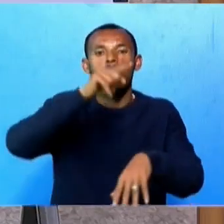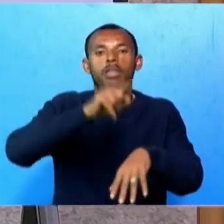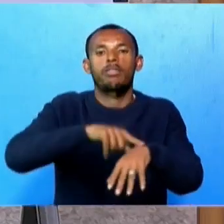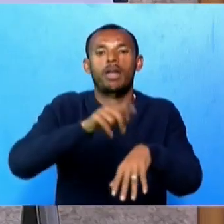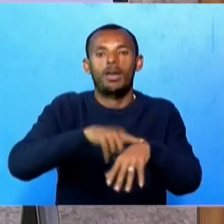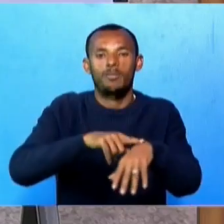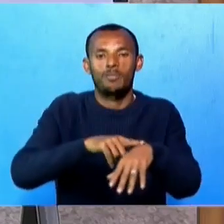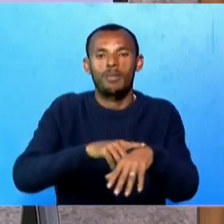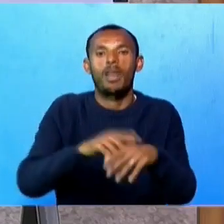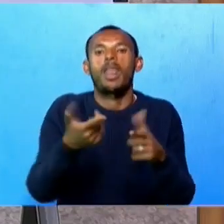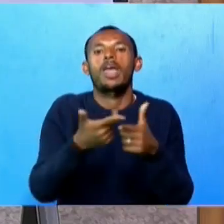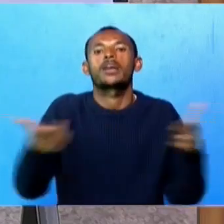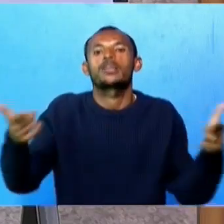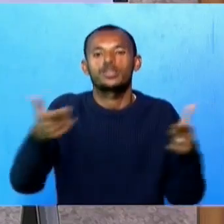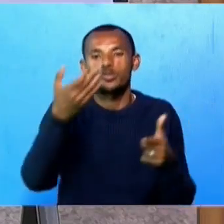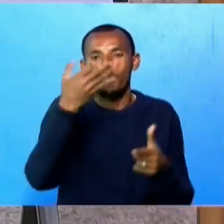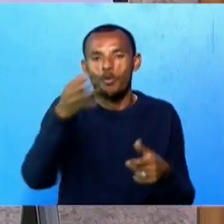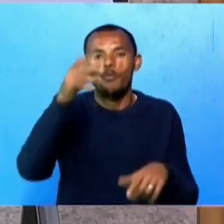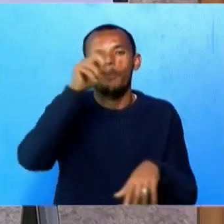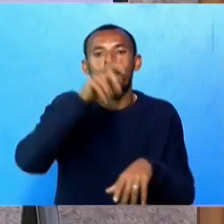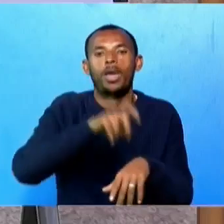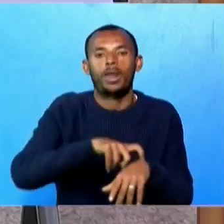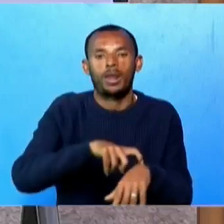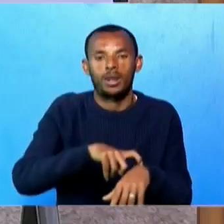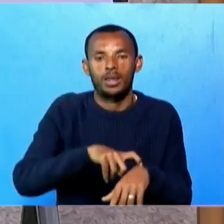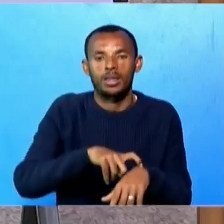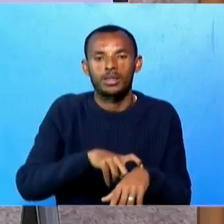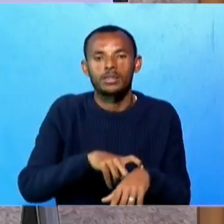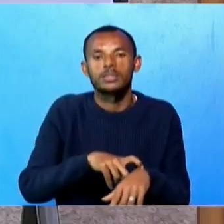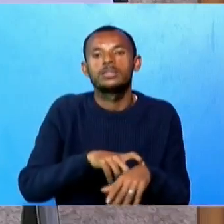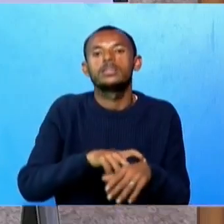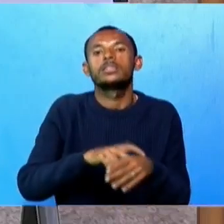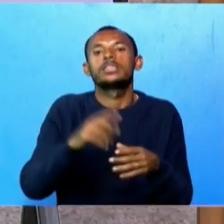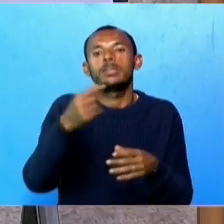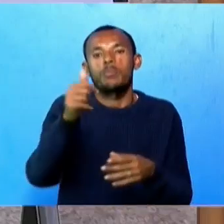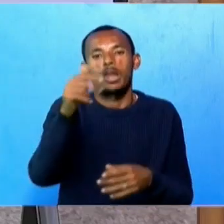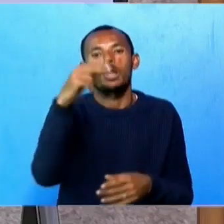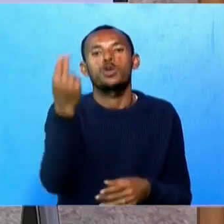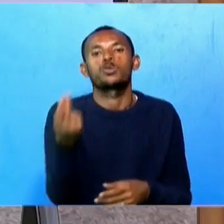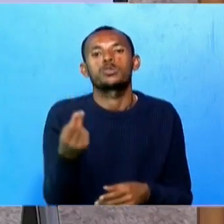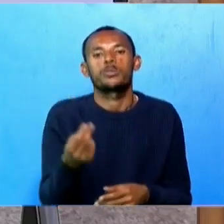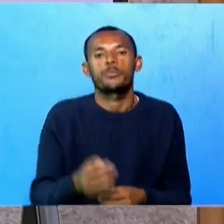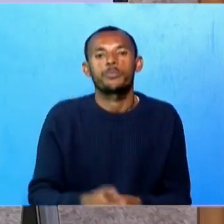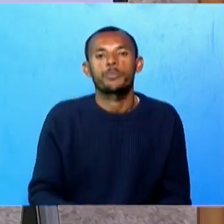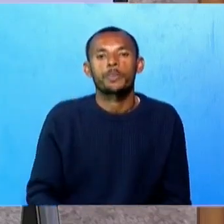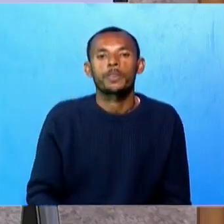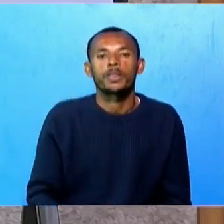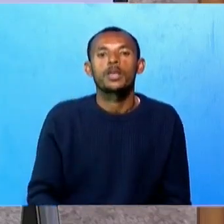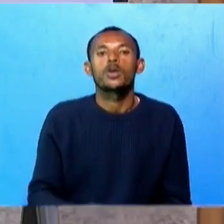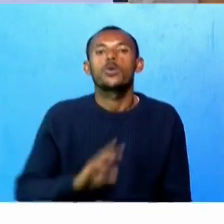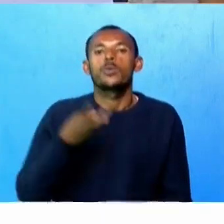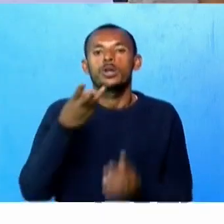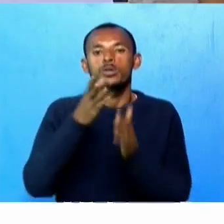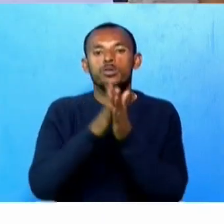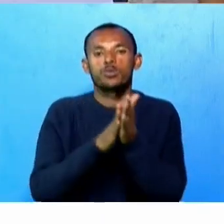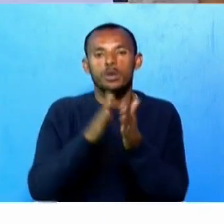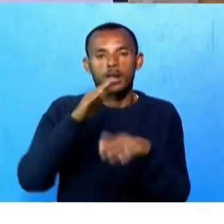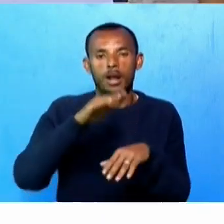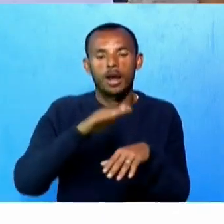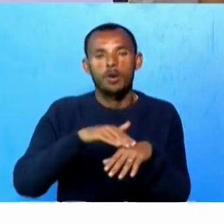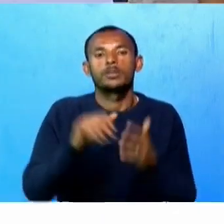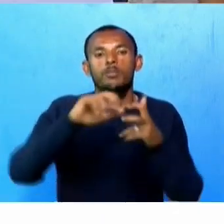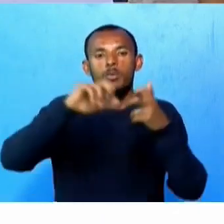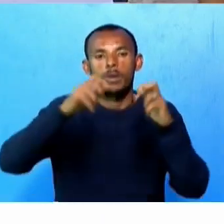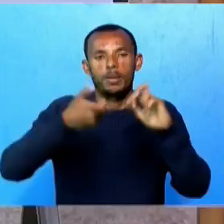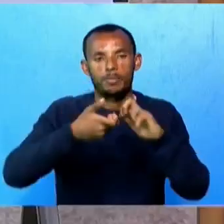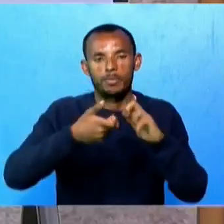the length of the period that the money is used. So we need to know this formula